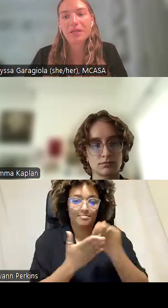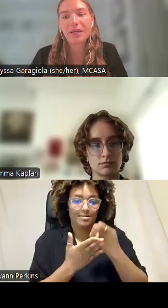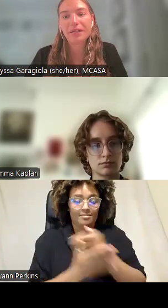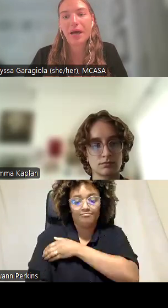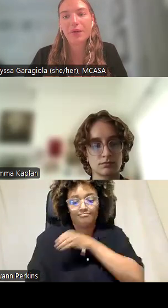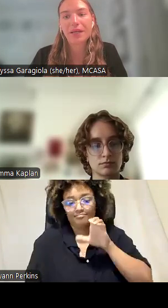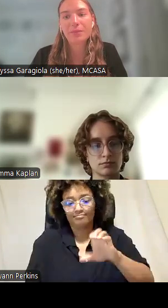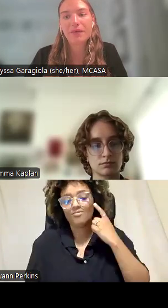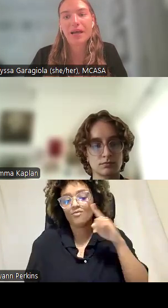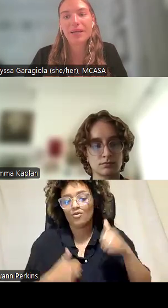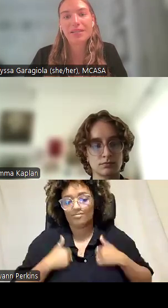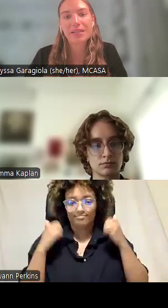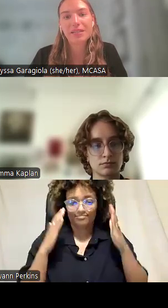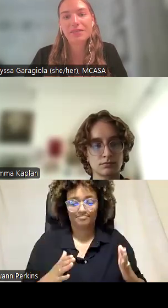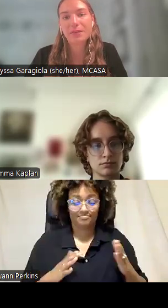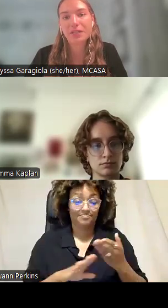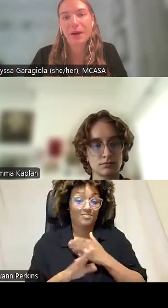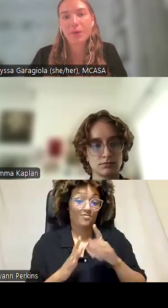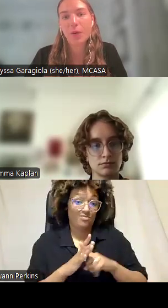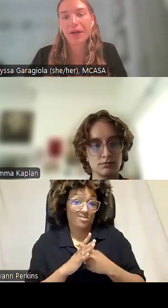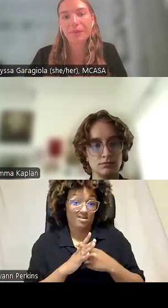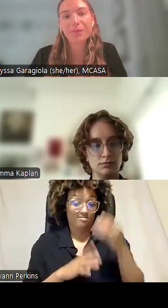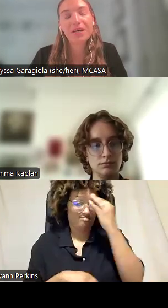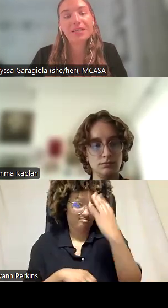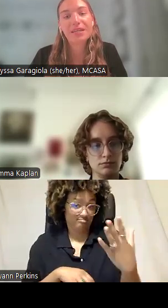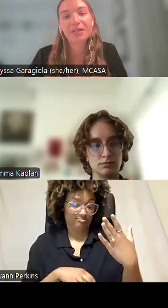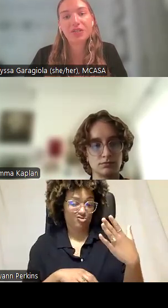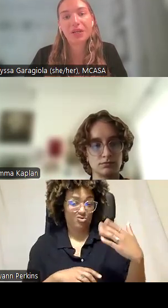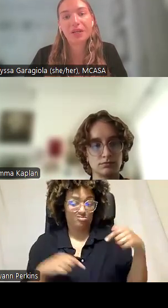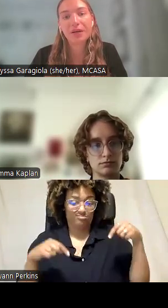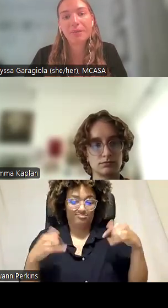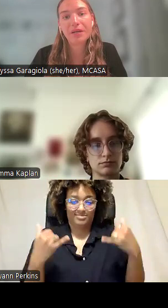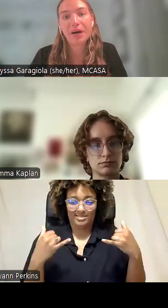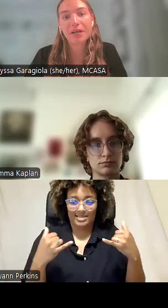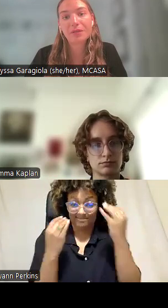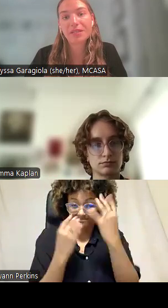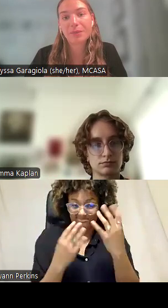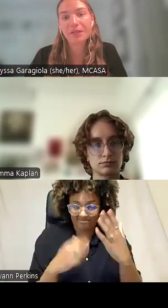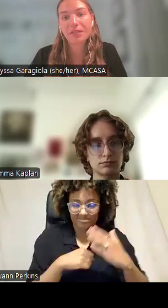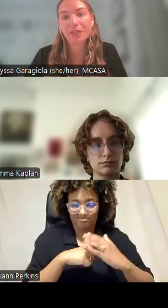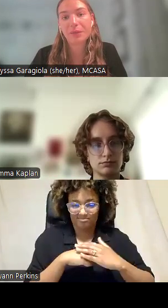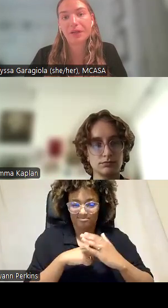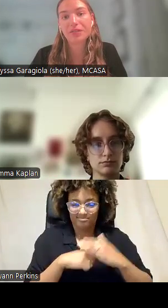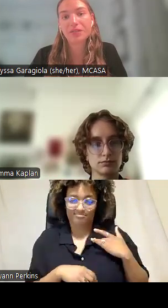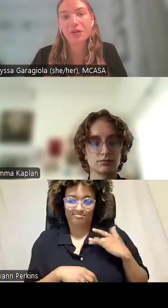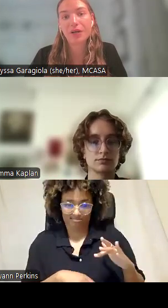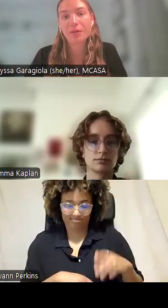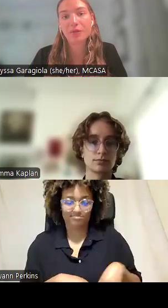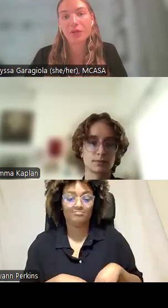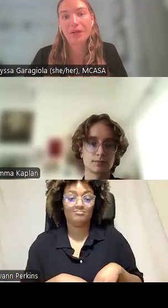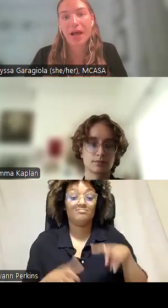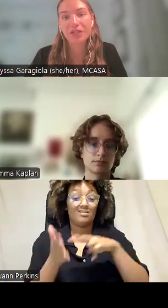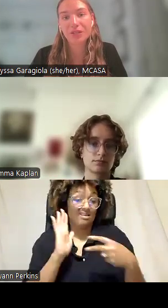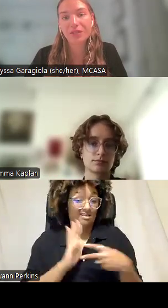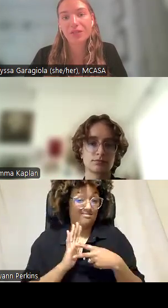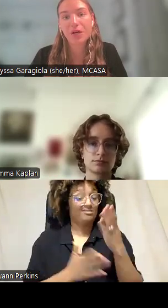Before we begin, I would like to provide a sensitive subject matter warning. Today's training may cause participants to experience strong